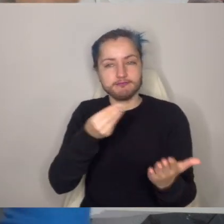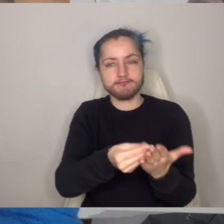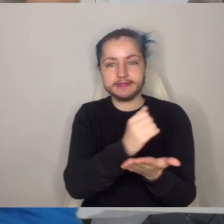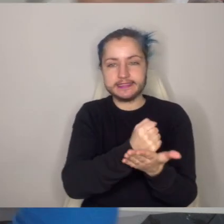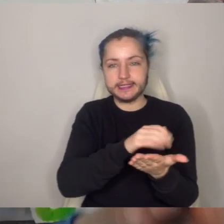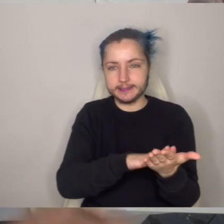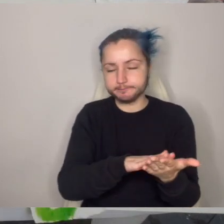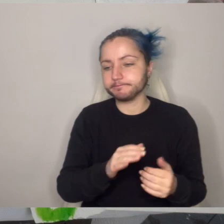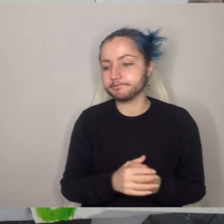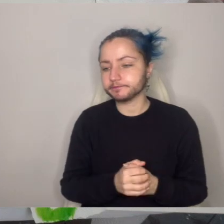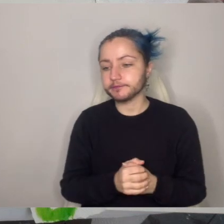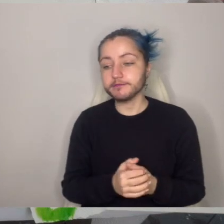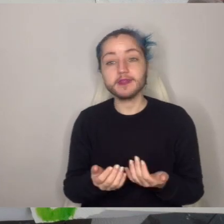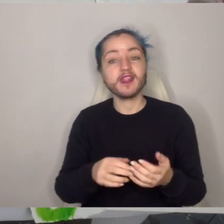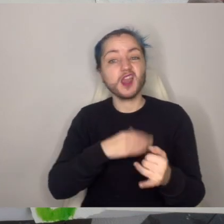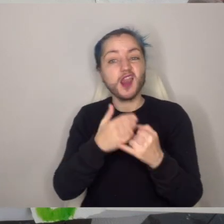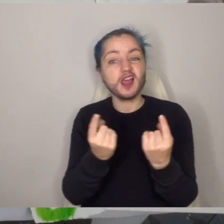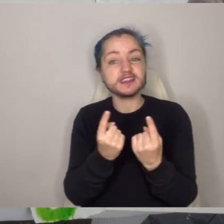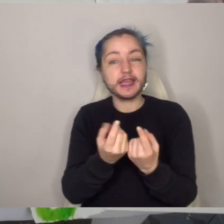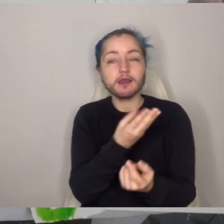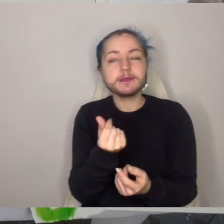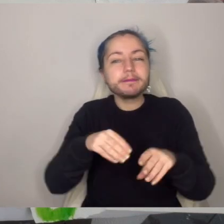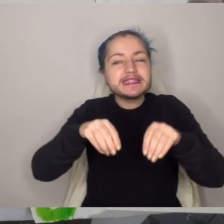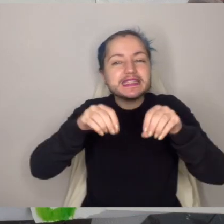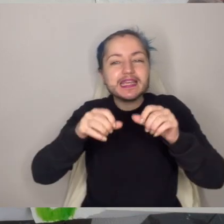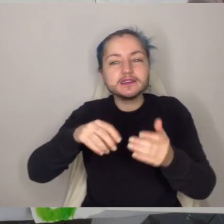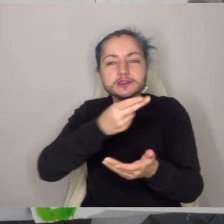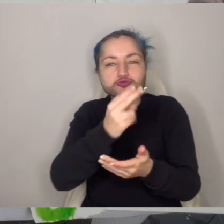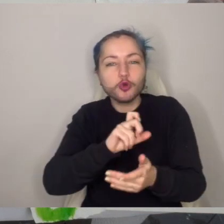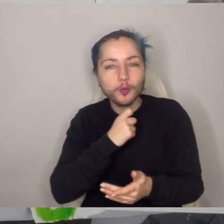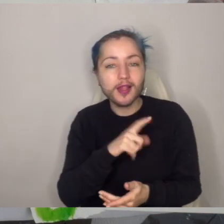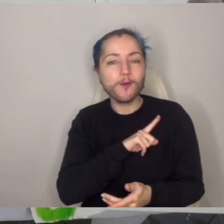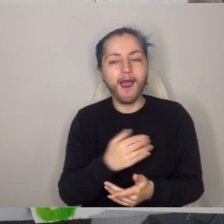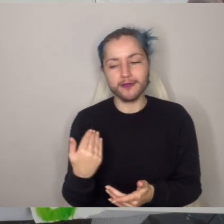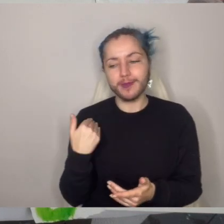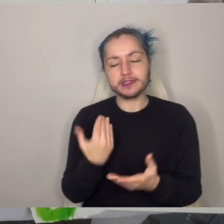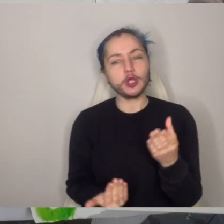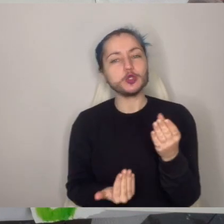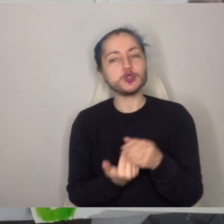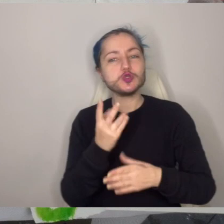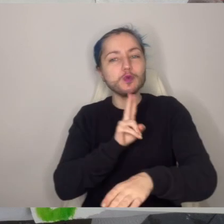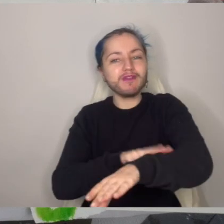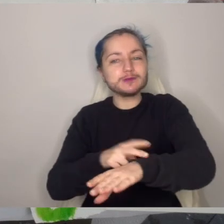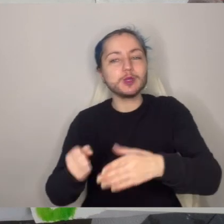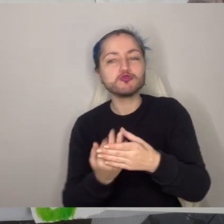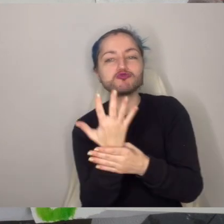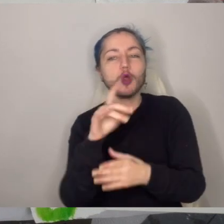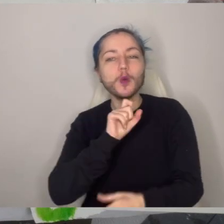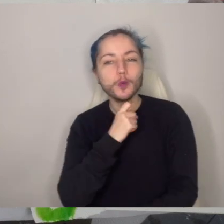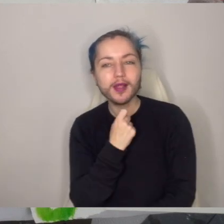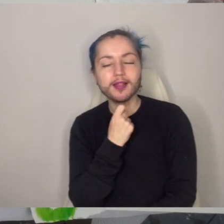And then finally, I'm going to draw in some seeds just to remind us that new vegetables will